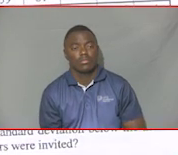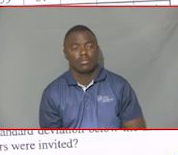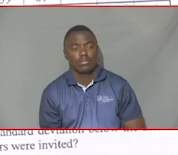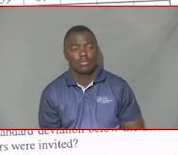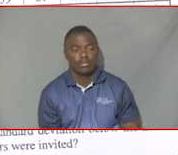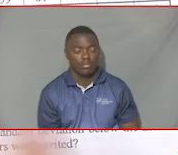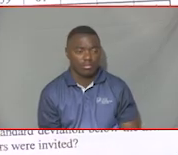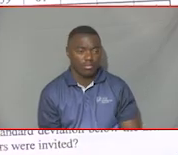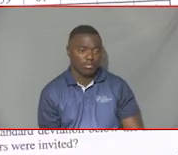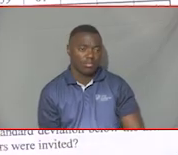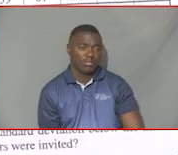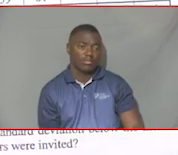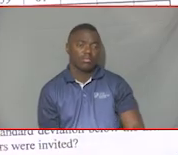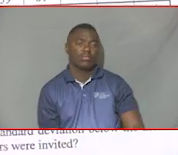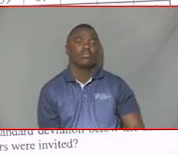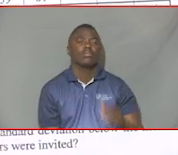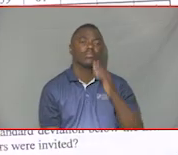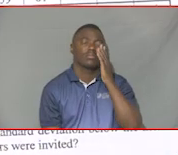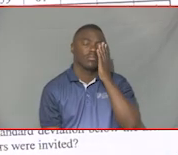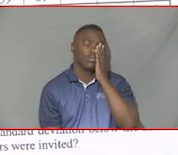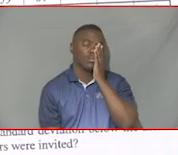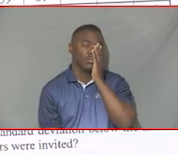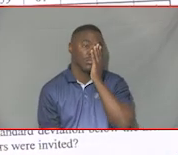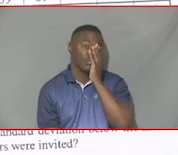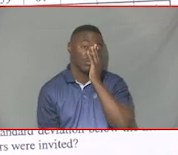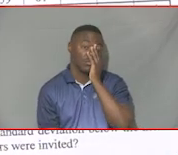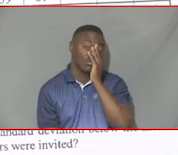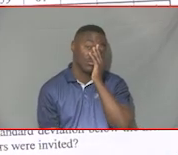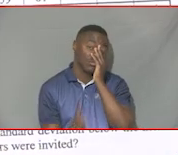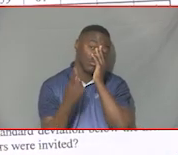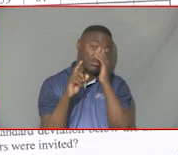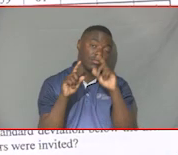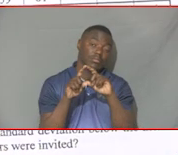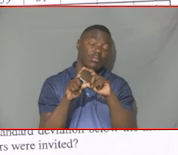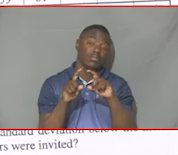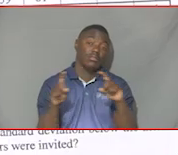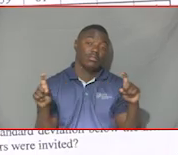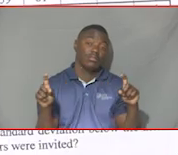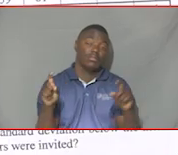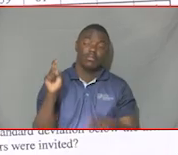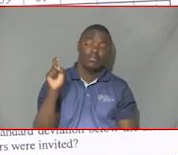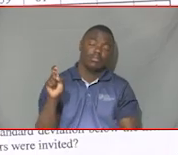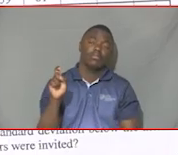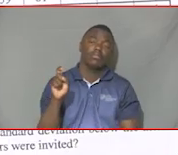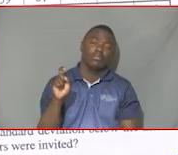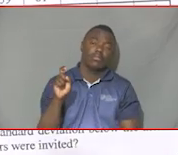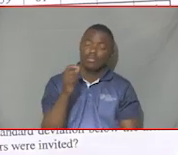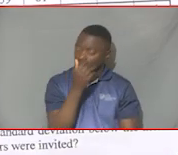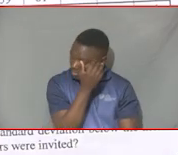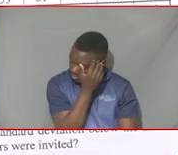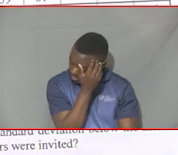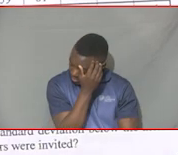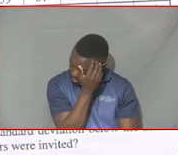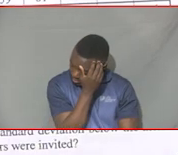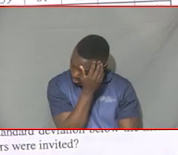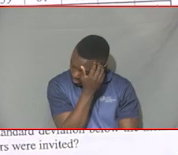if it is written in rows, the first row is in terms of X. Your second row would be